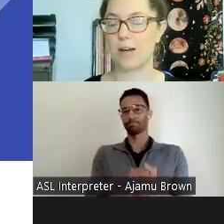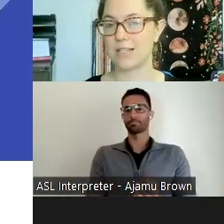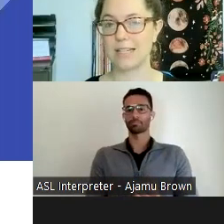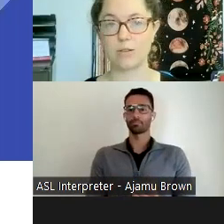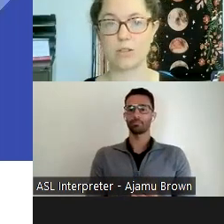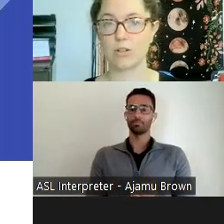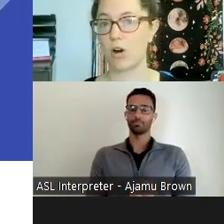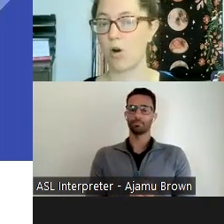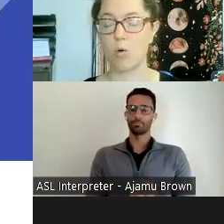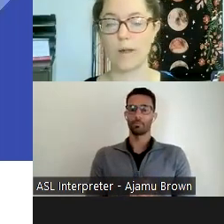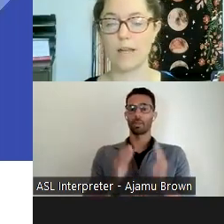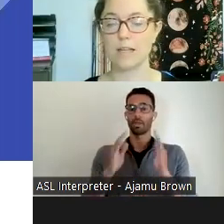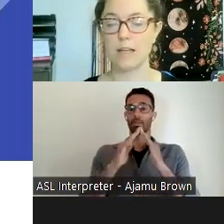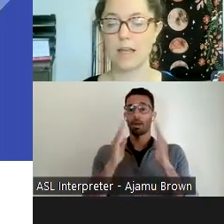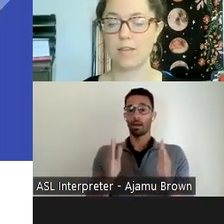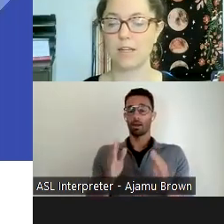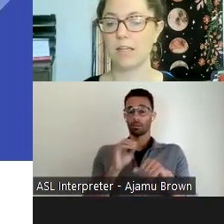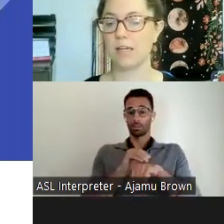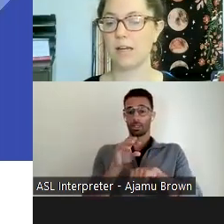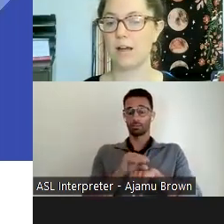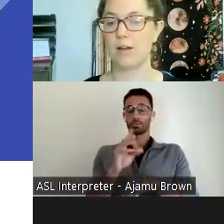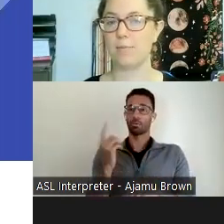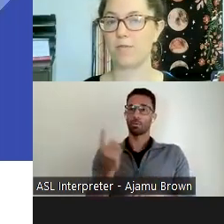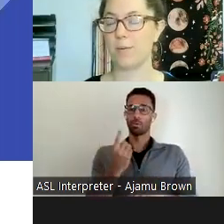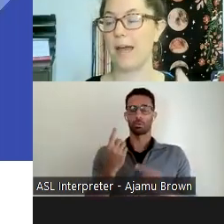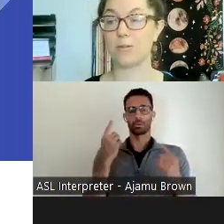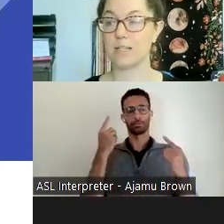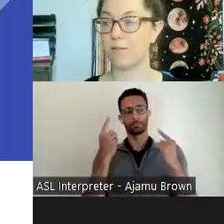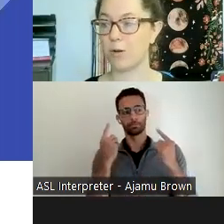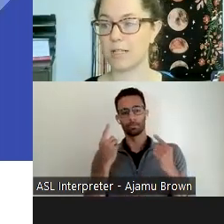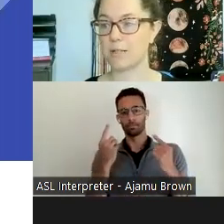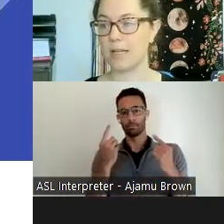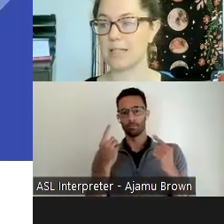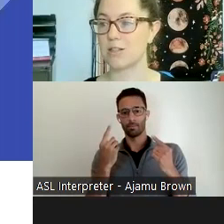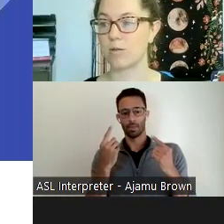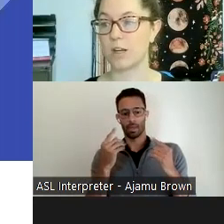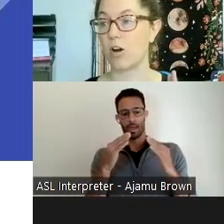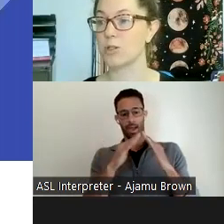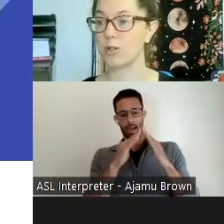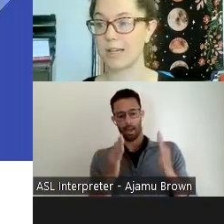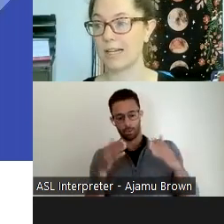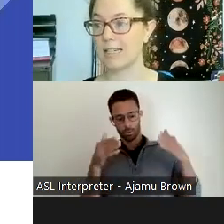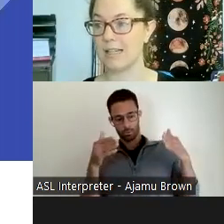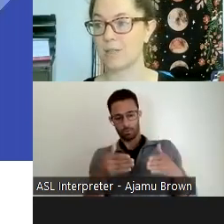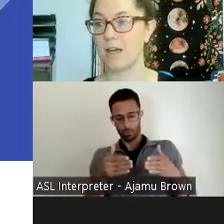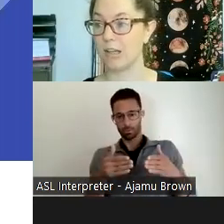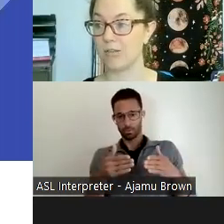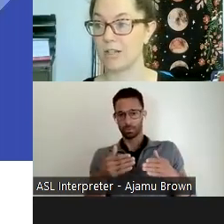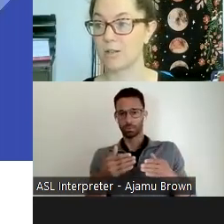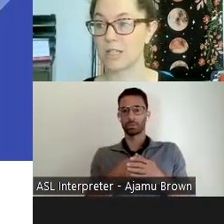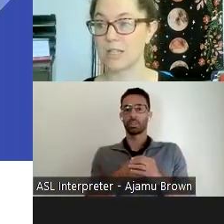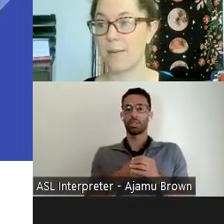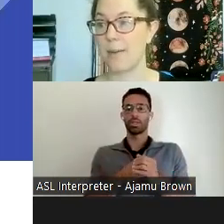those housing counselors are always thinking from a housing focused mindset. So they're also connecting them to